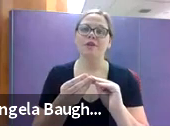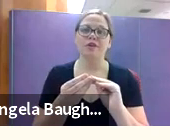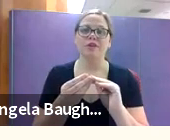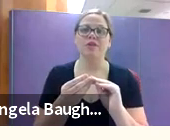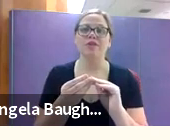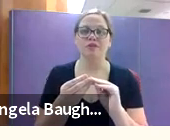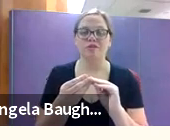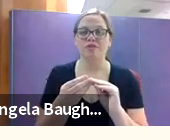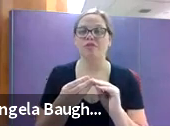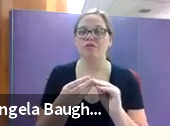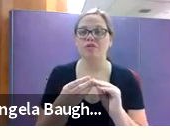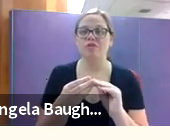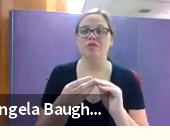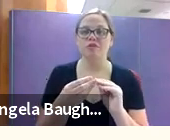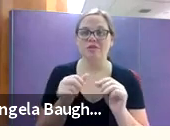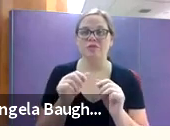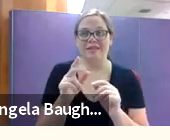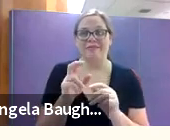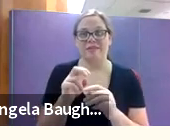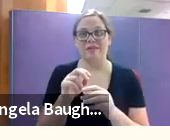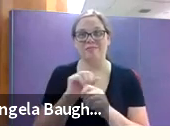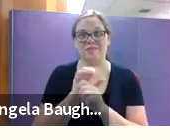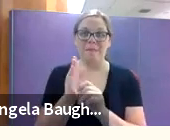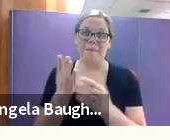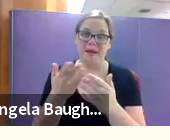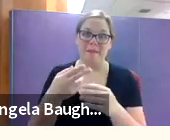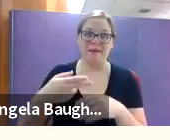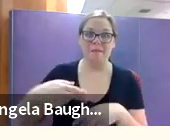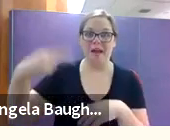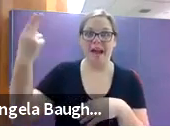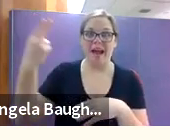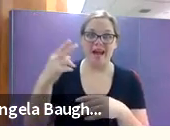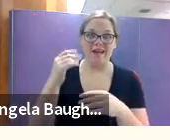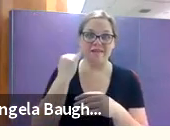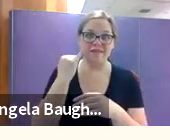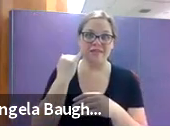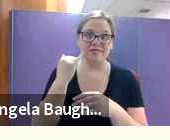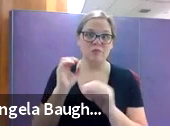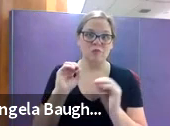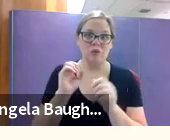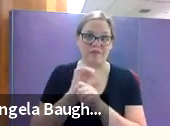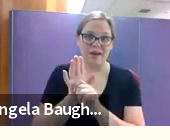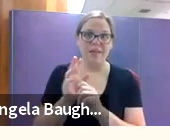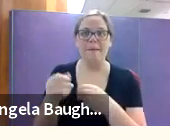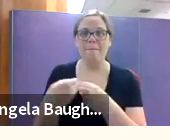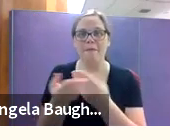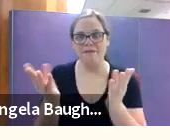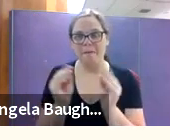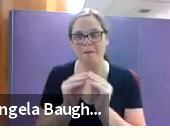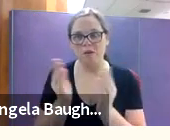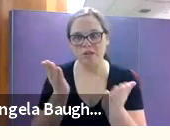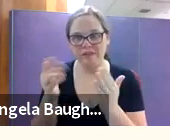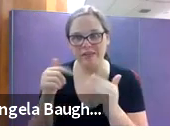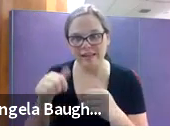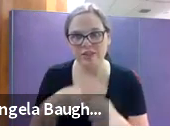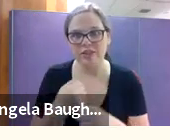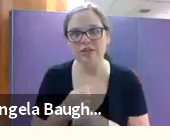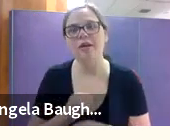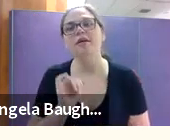COVID-19. They probably would have maybe even been higher because they're providing more services this year. I got